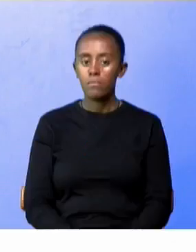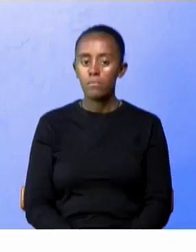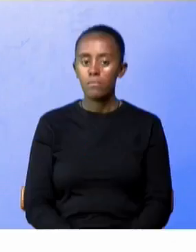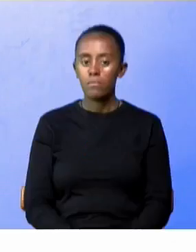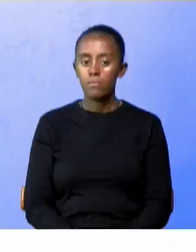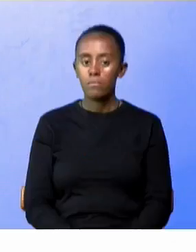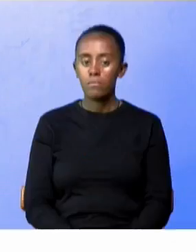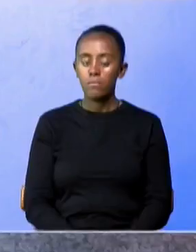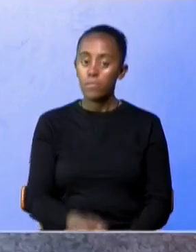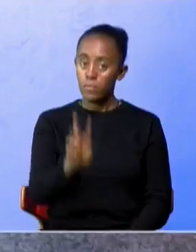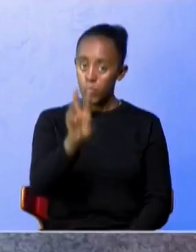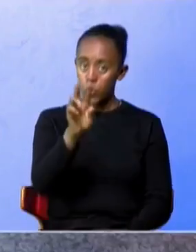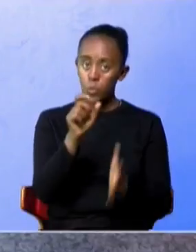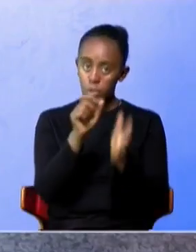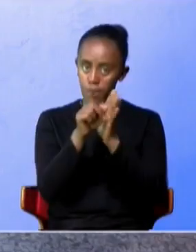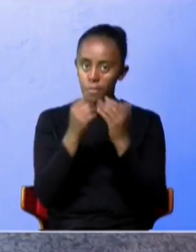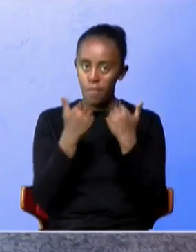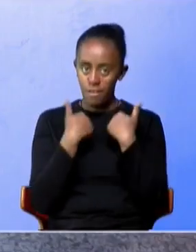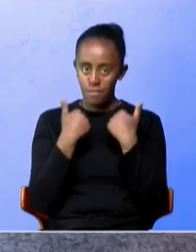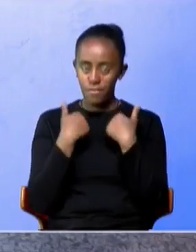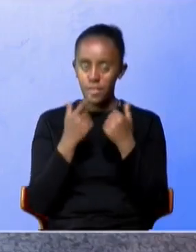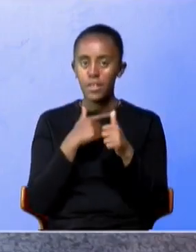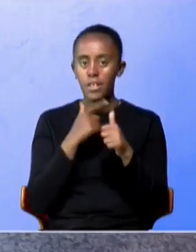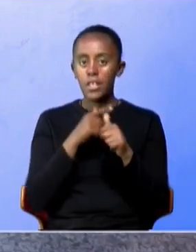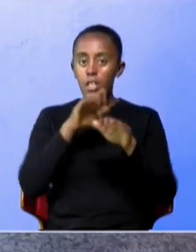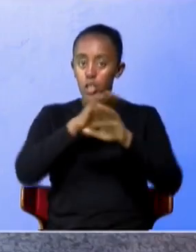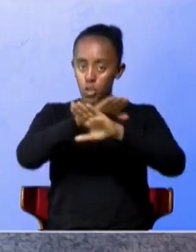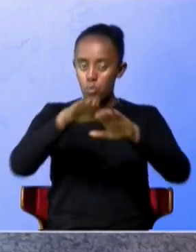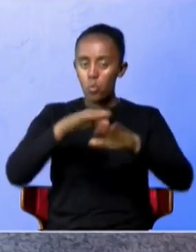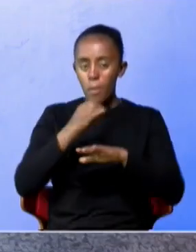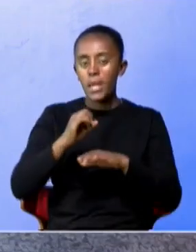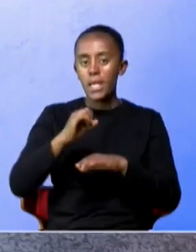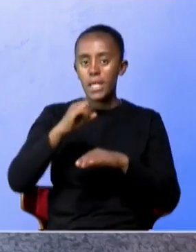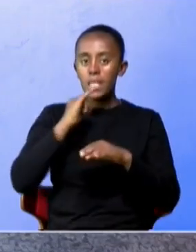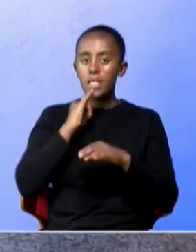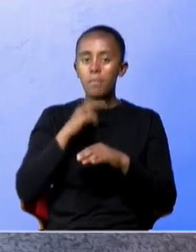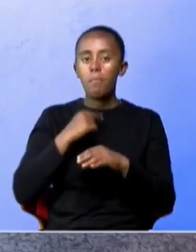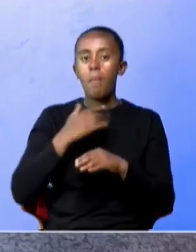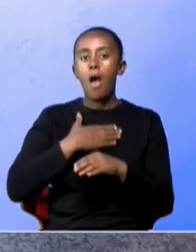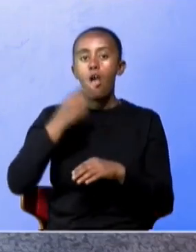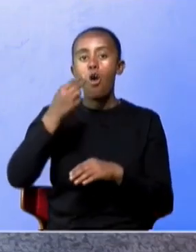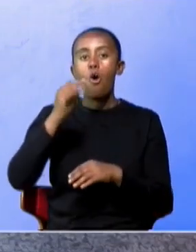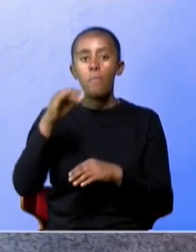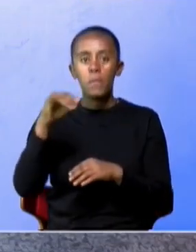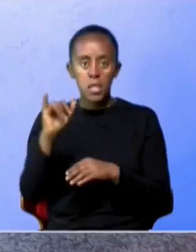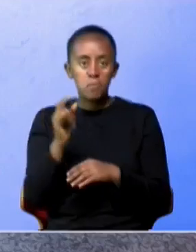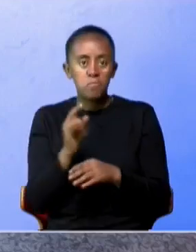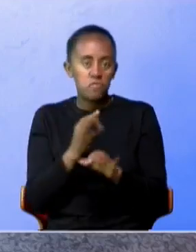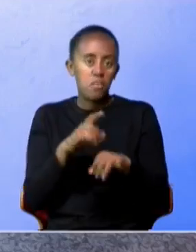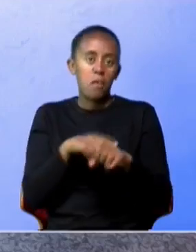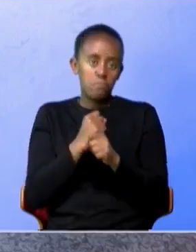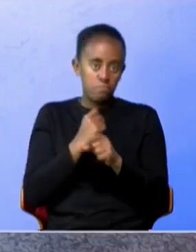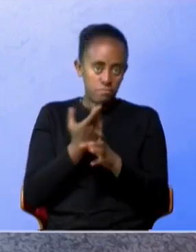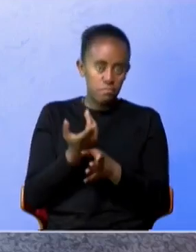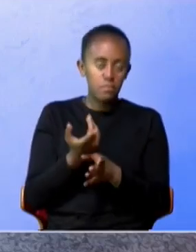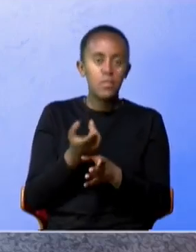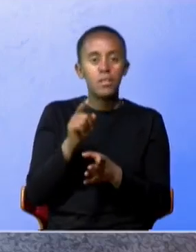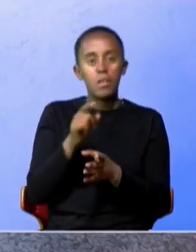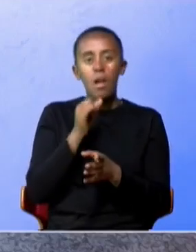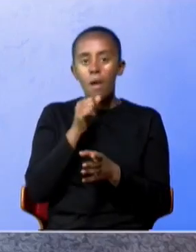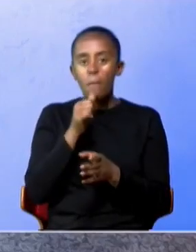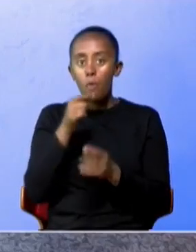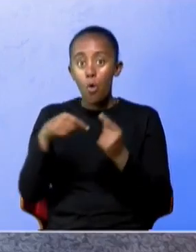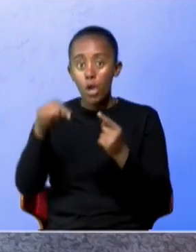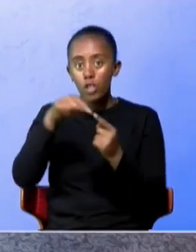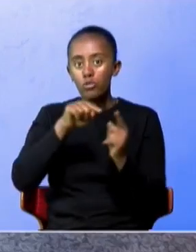We have 2 examples here. The first one is swimming is my hobby. In the second case, I am going to